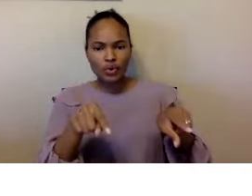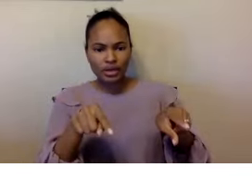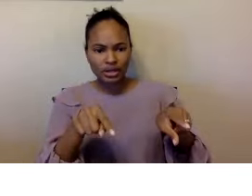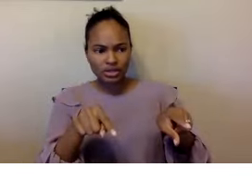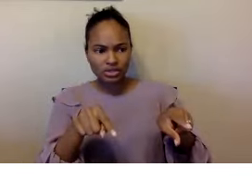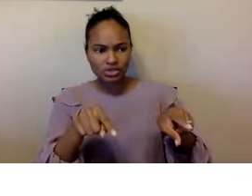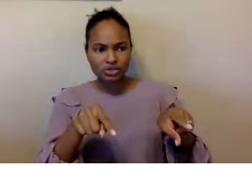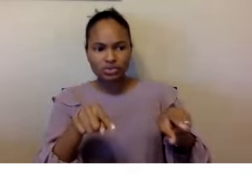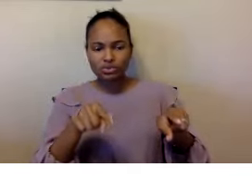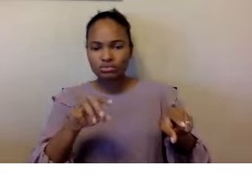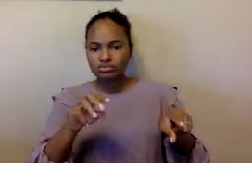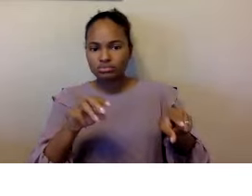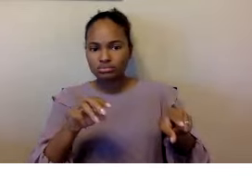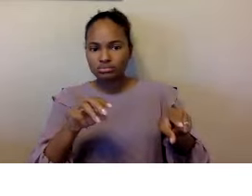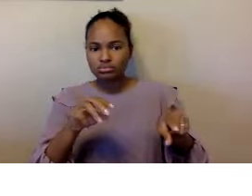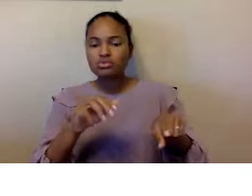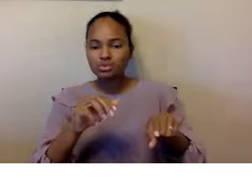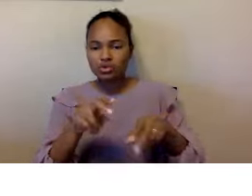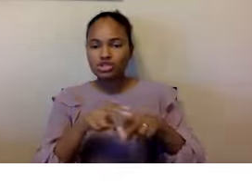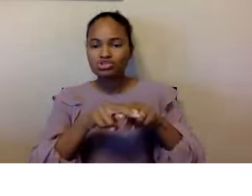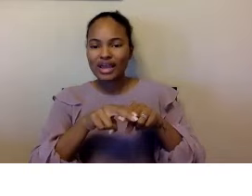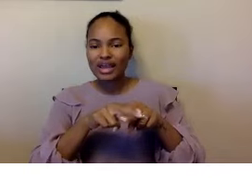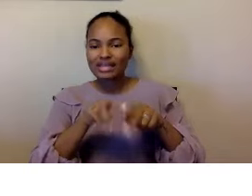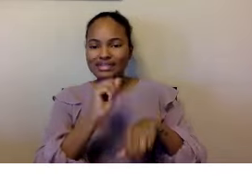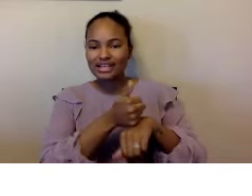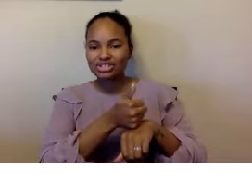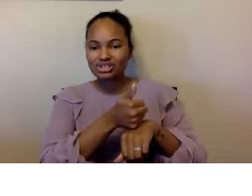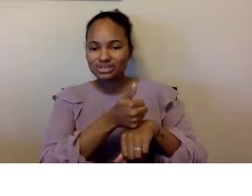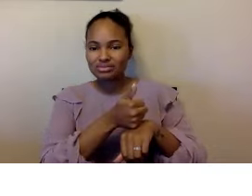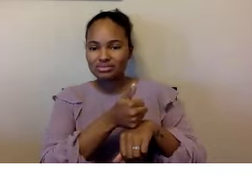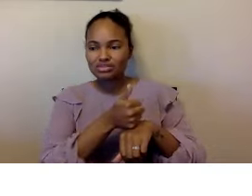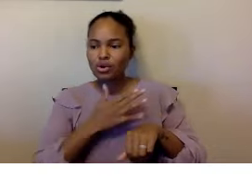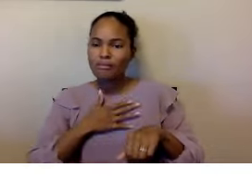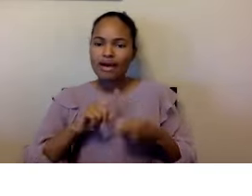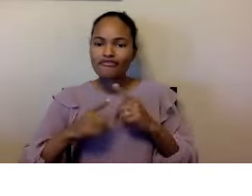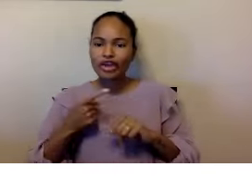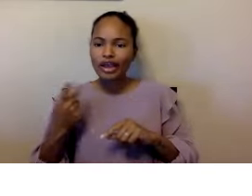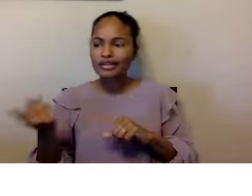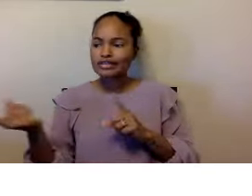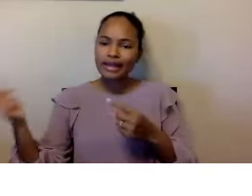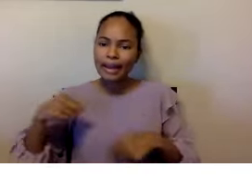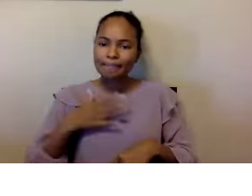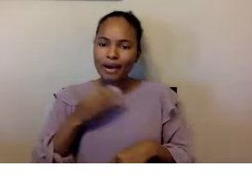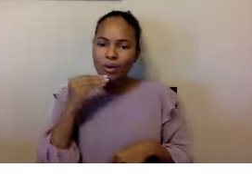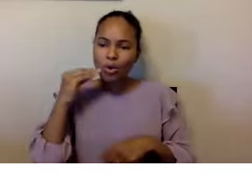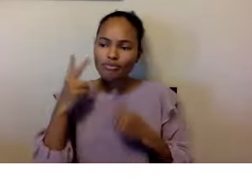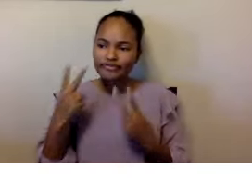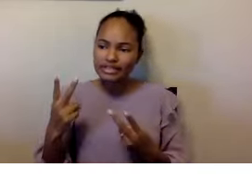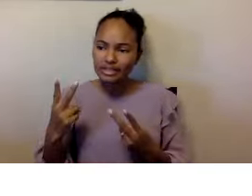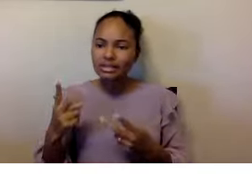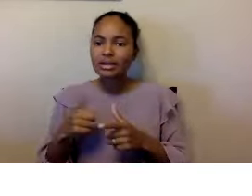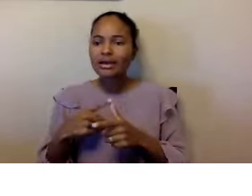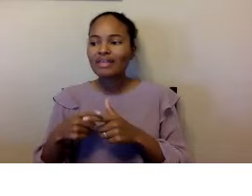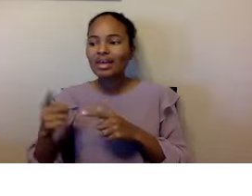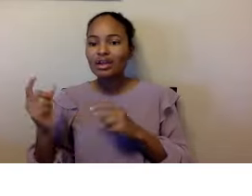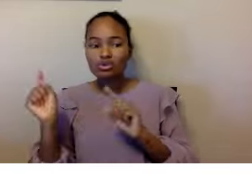some friends of ours to the train. They just came over to visit. And this lady hit him. He got hit by a